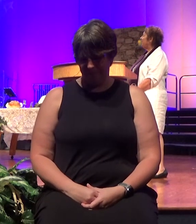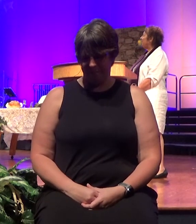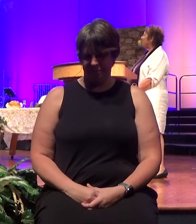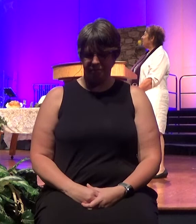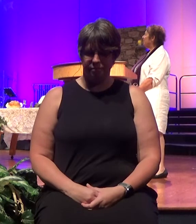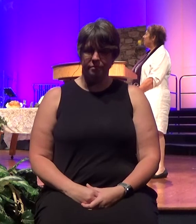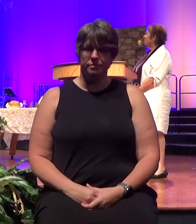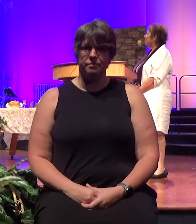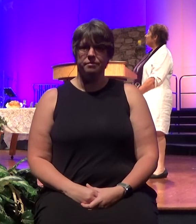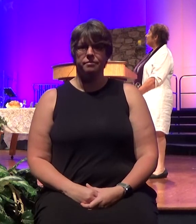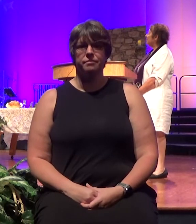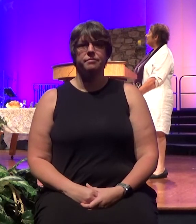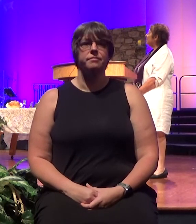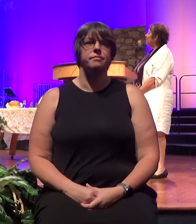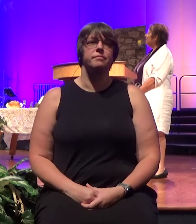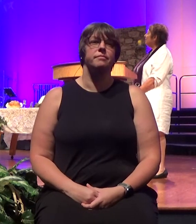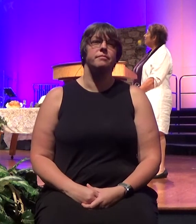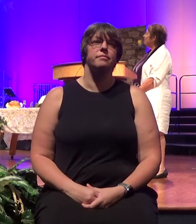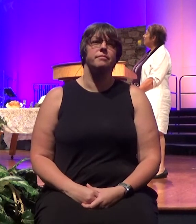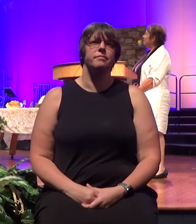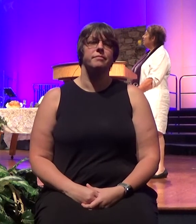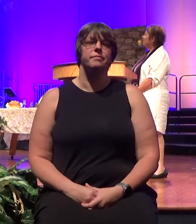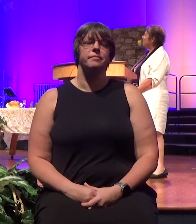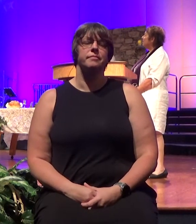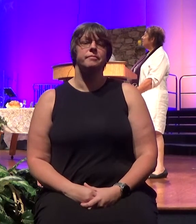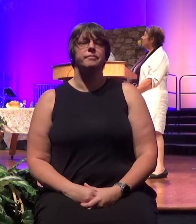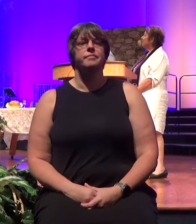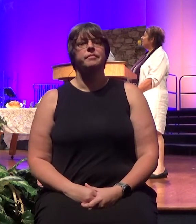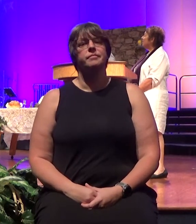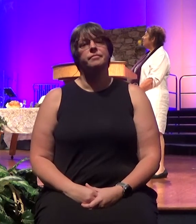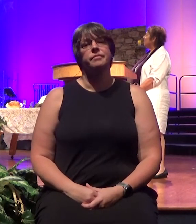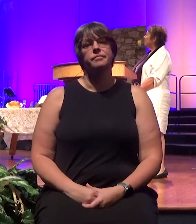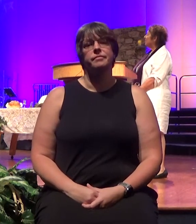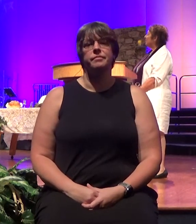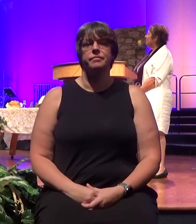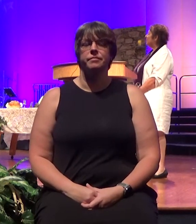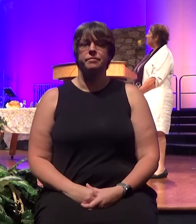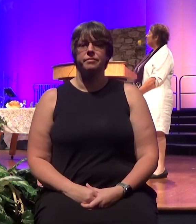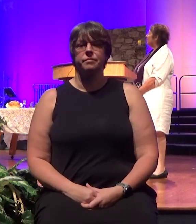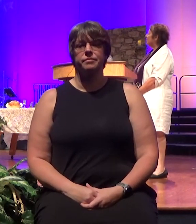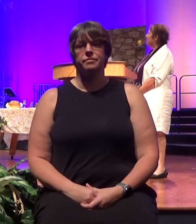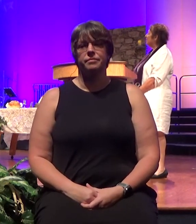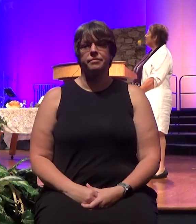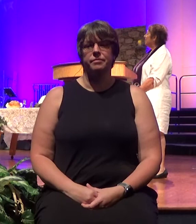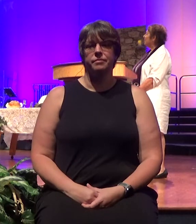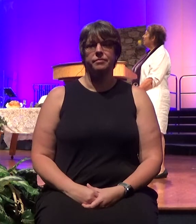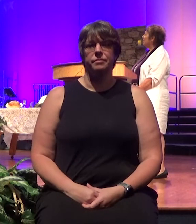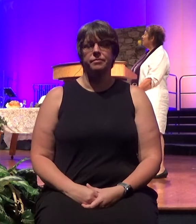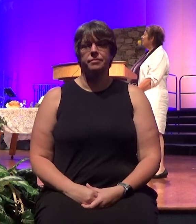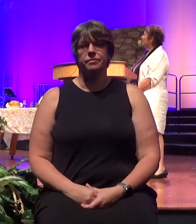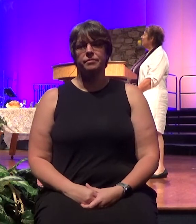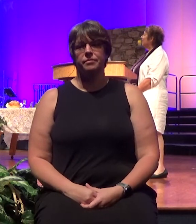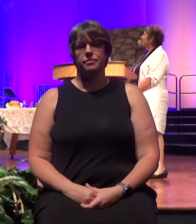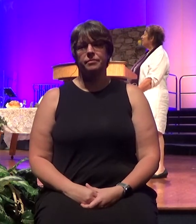Harai, Raphael. Oh, and within me is Almighty